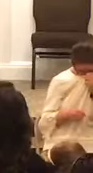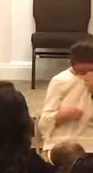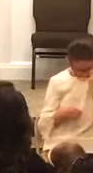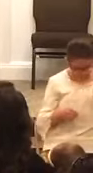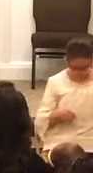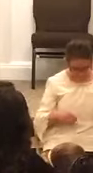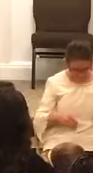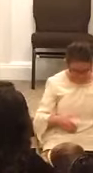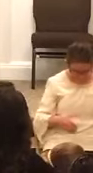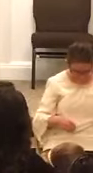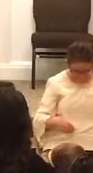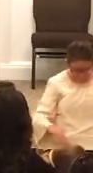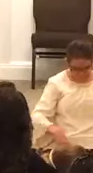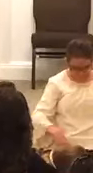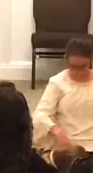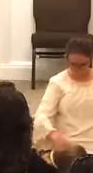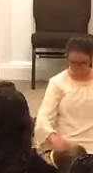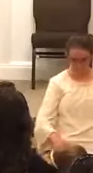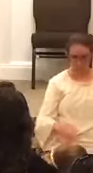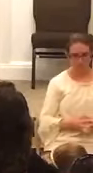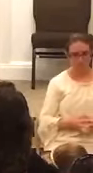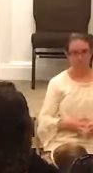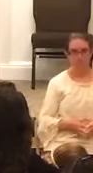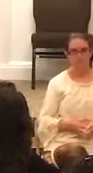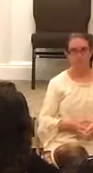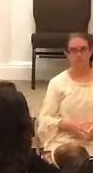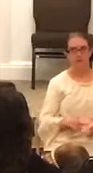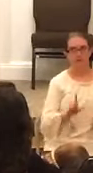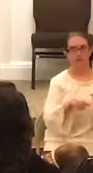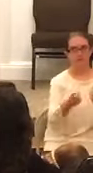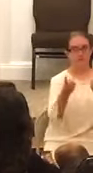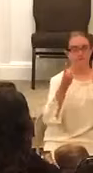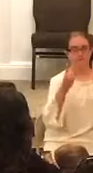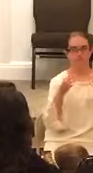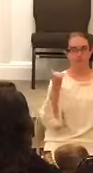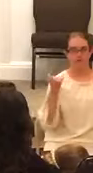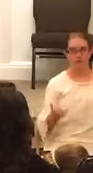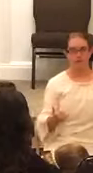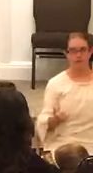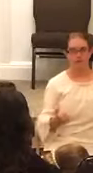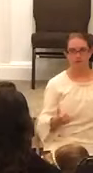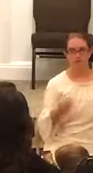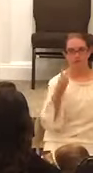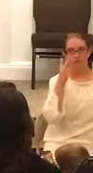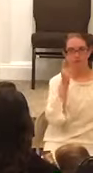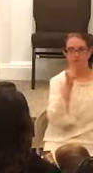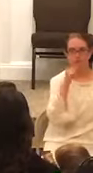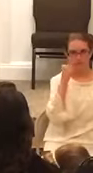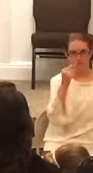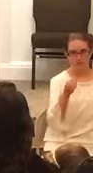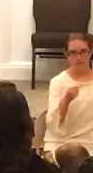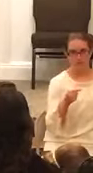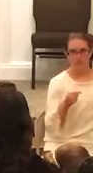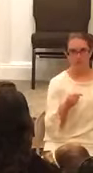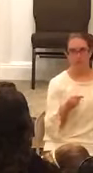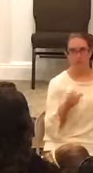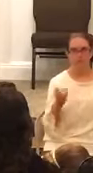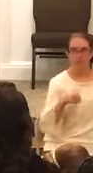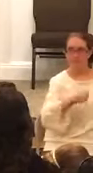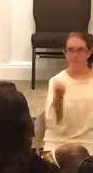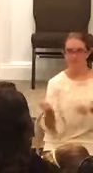and all those preached. Amen. He's a late comer, but he still preached it. Now, look what he said. Under what